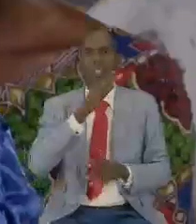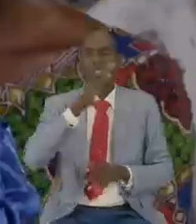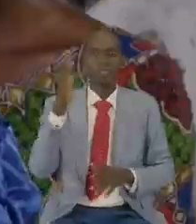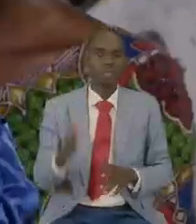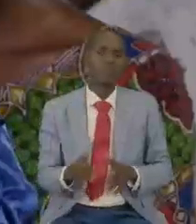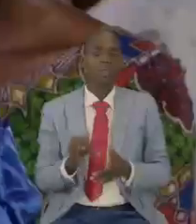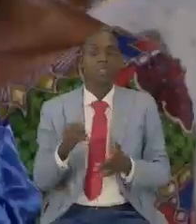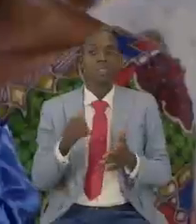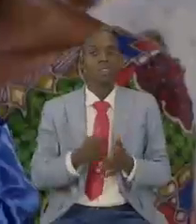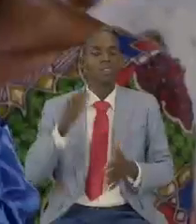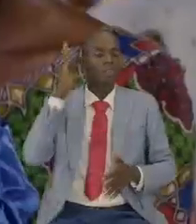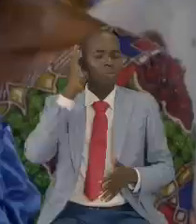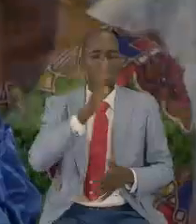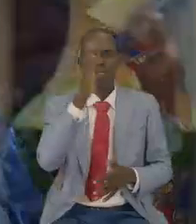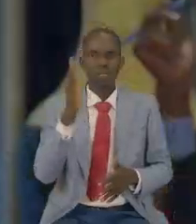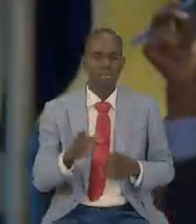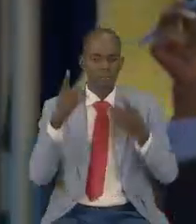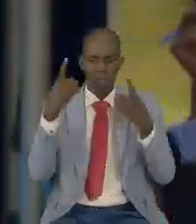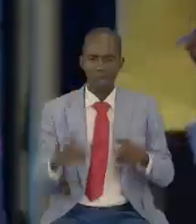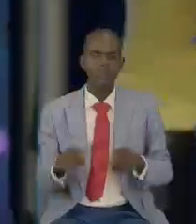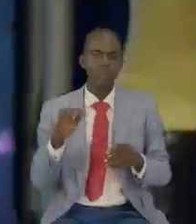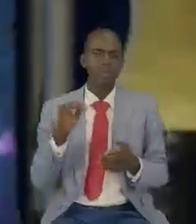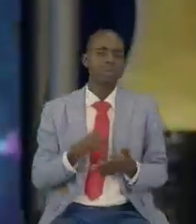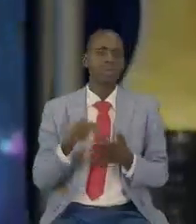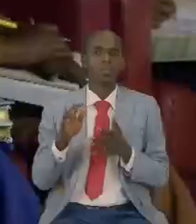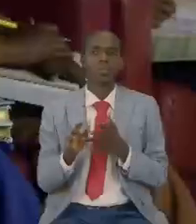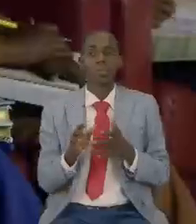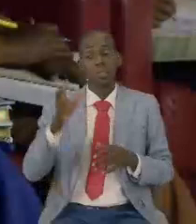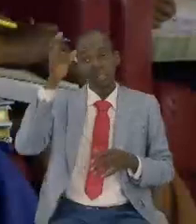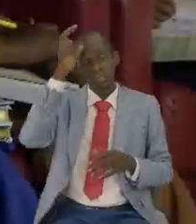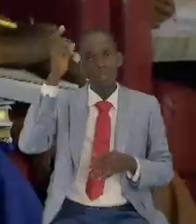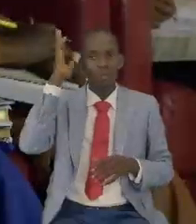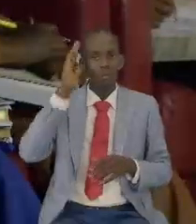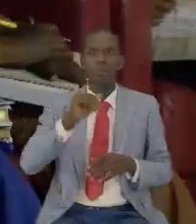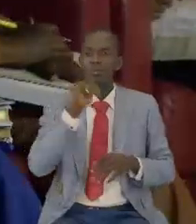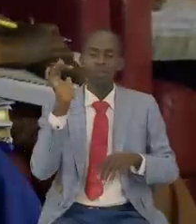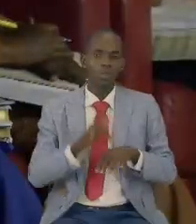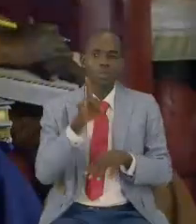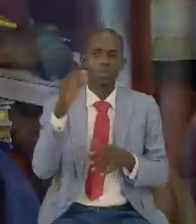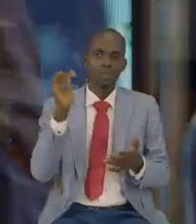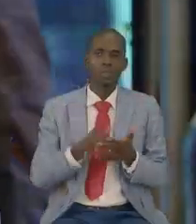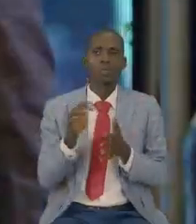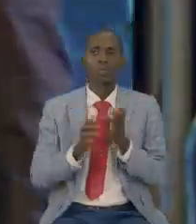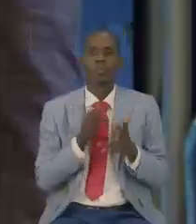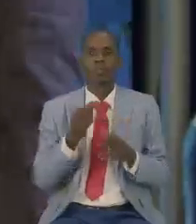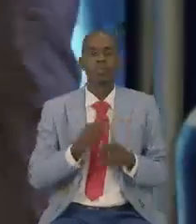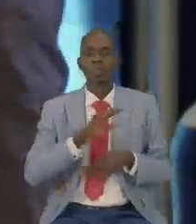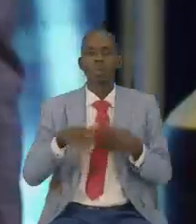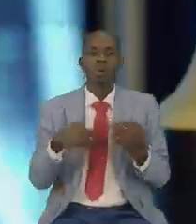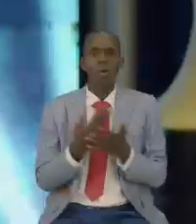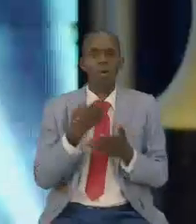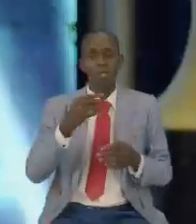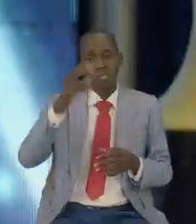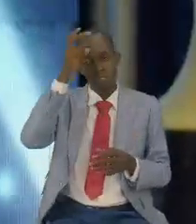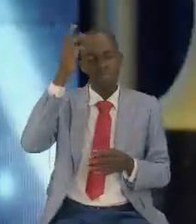again. Satan will not touch you again. All those demons will not touch you again.